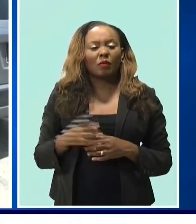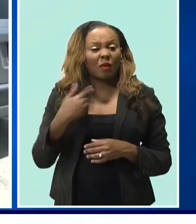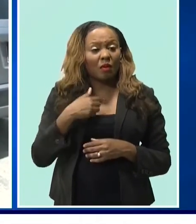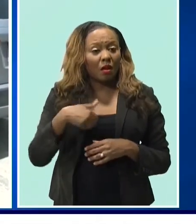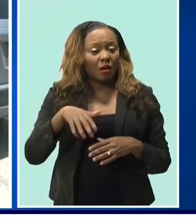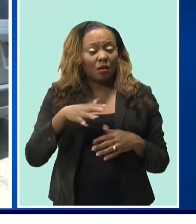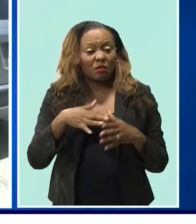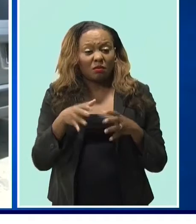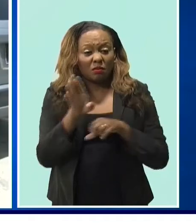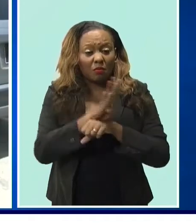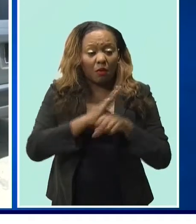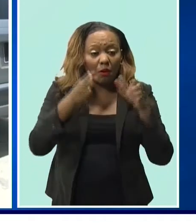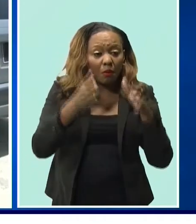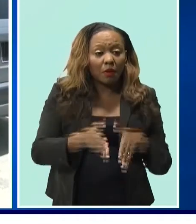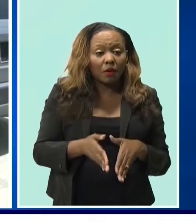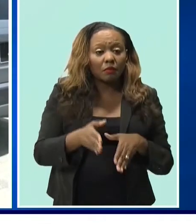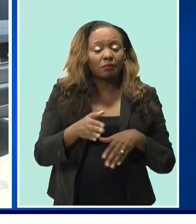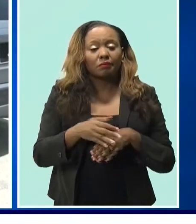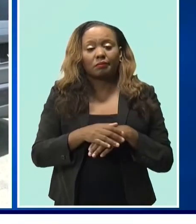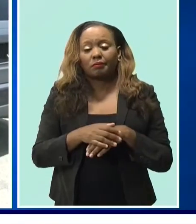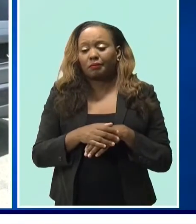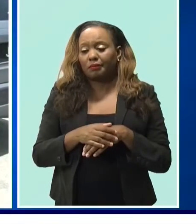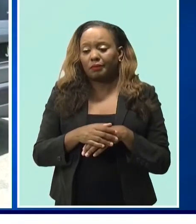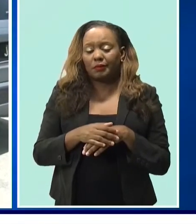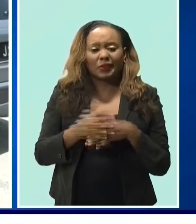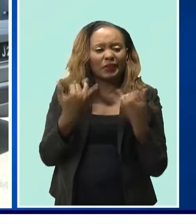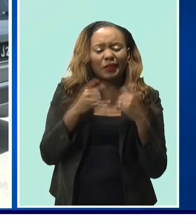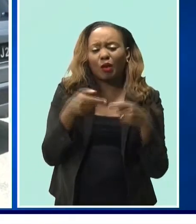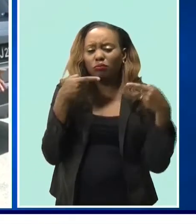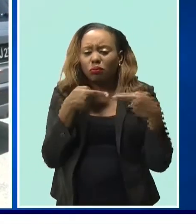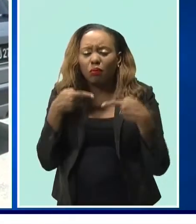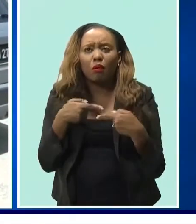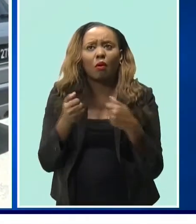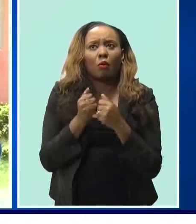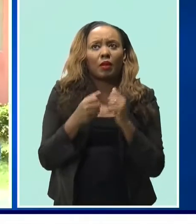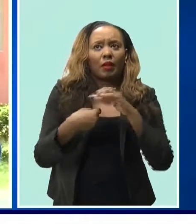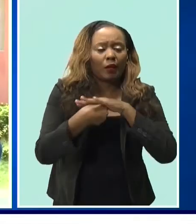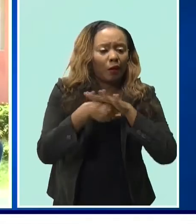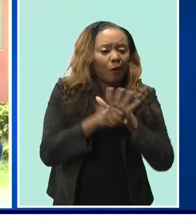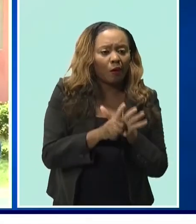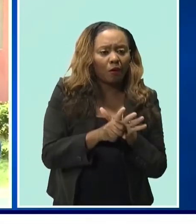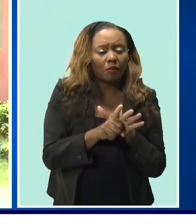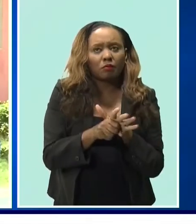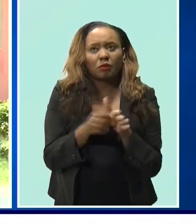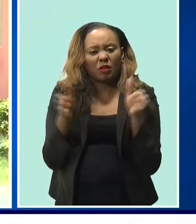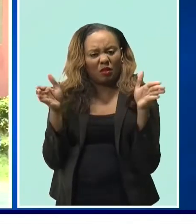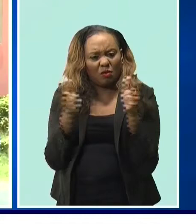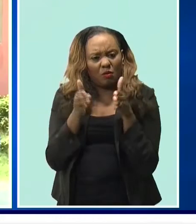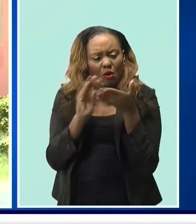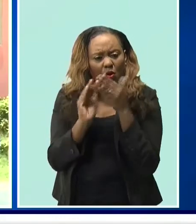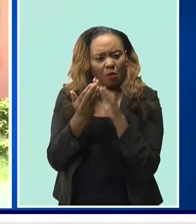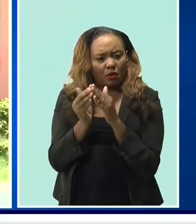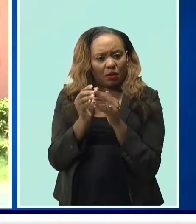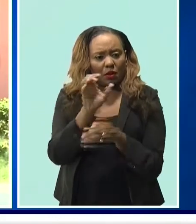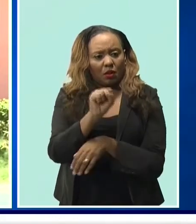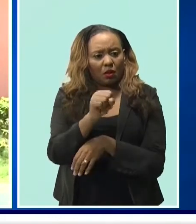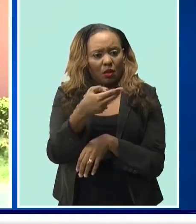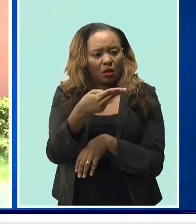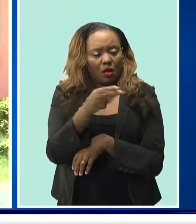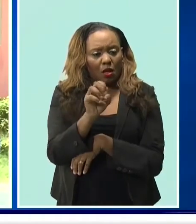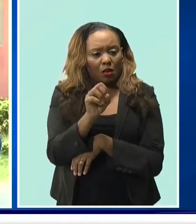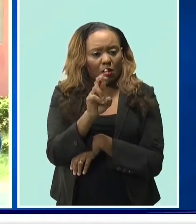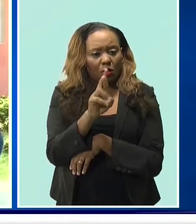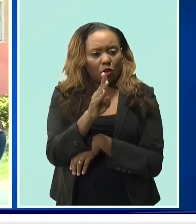While Barbados and the world are still struggling to come to terms with the deadly COVID-19 virus, the small community of Sherburne in St. John has